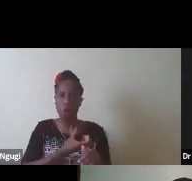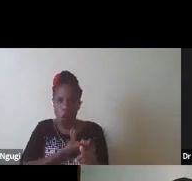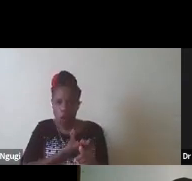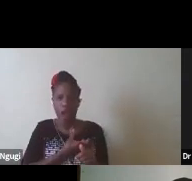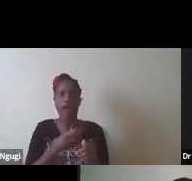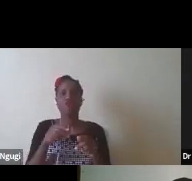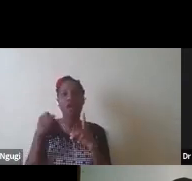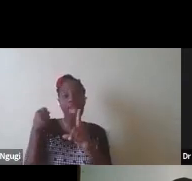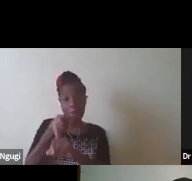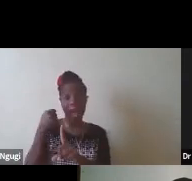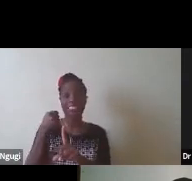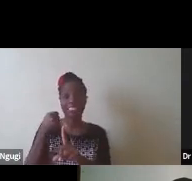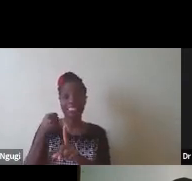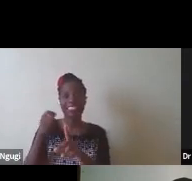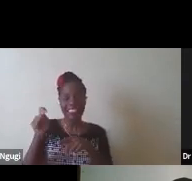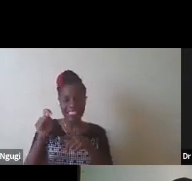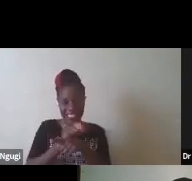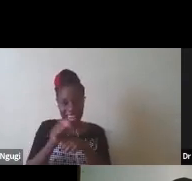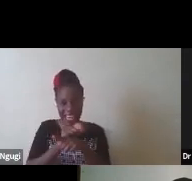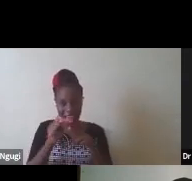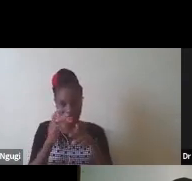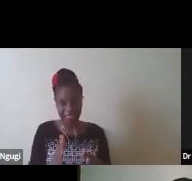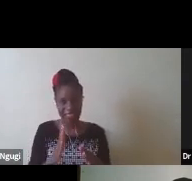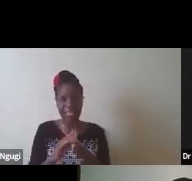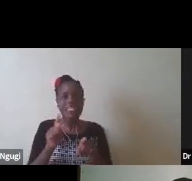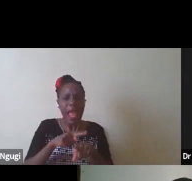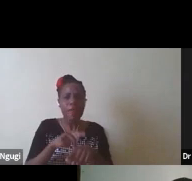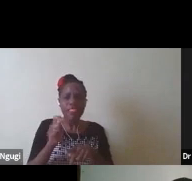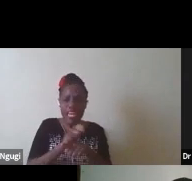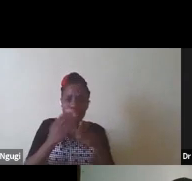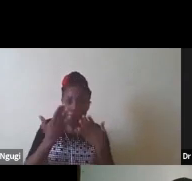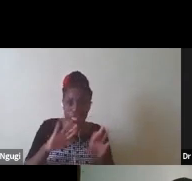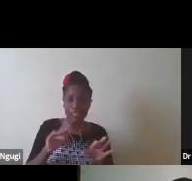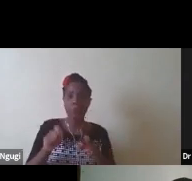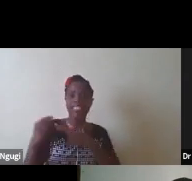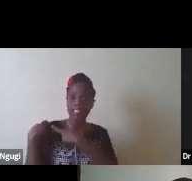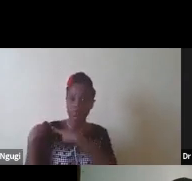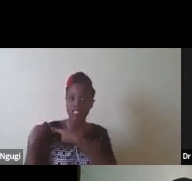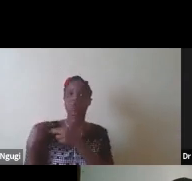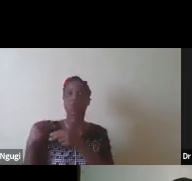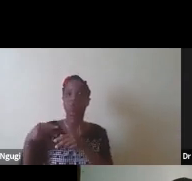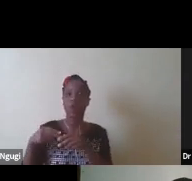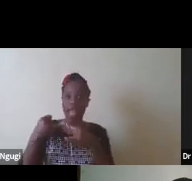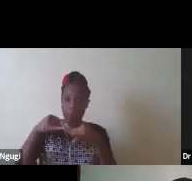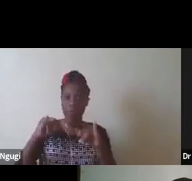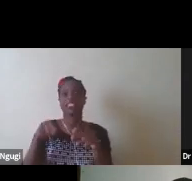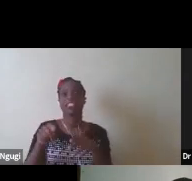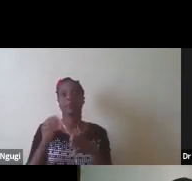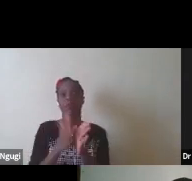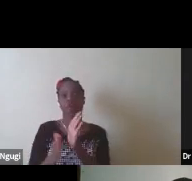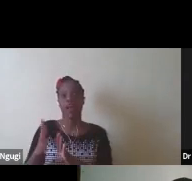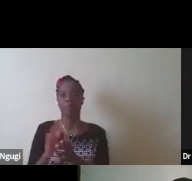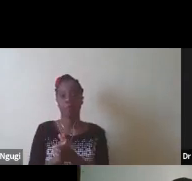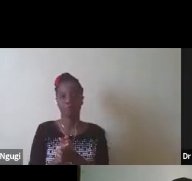to the trainees, the participants, that's very important. Then you should also get them to understand, and as you do and get them, it